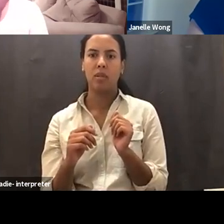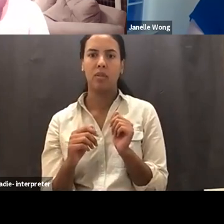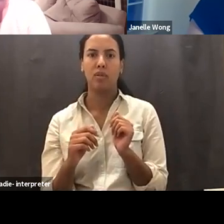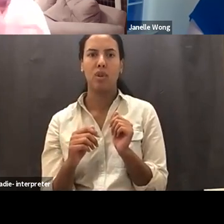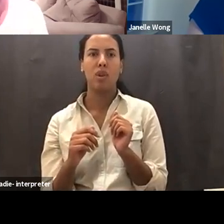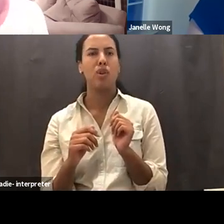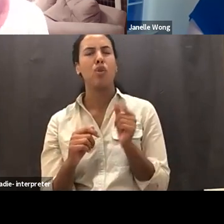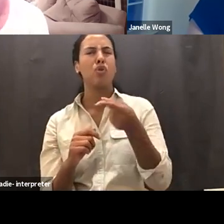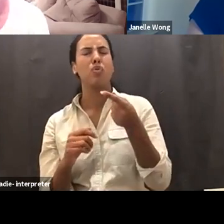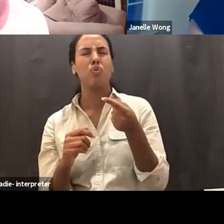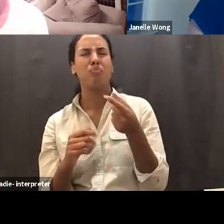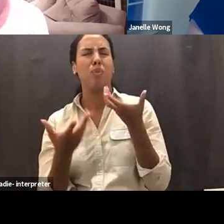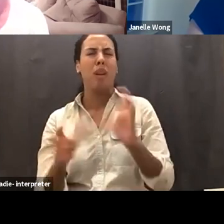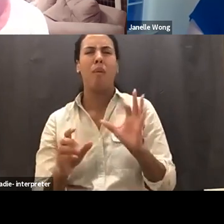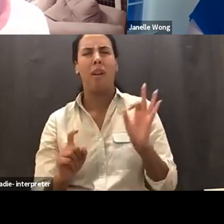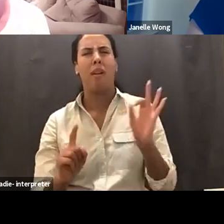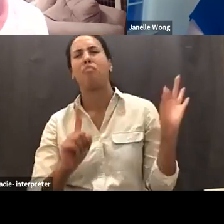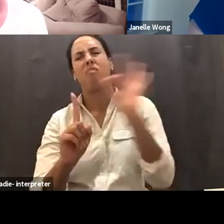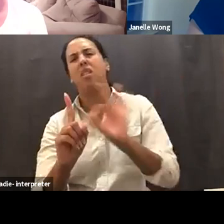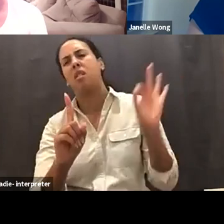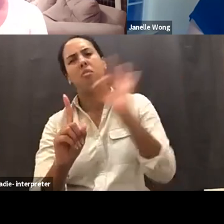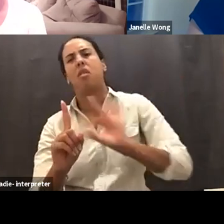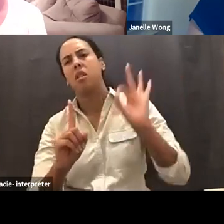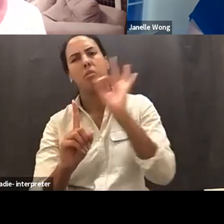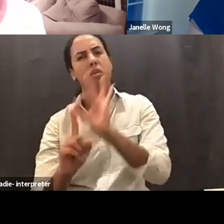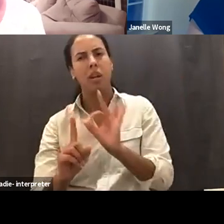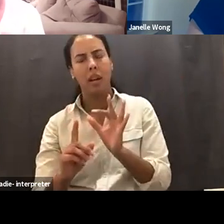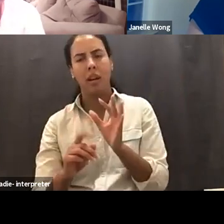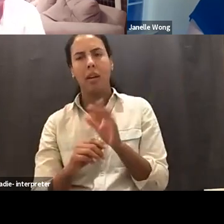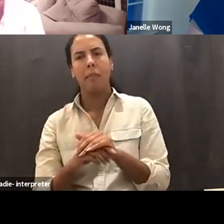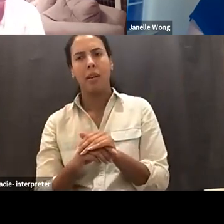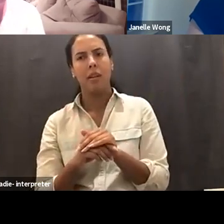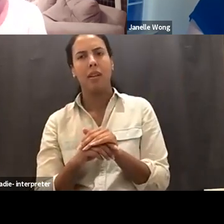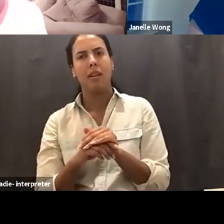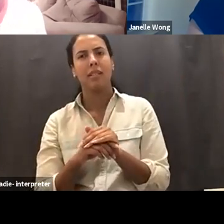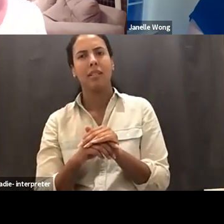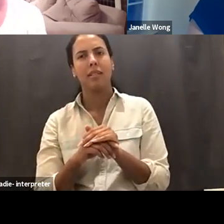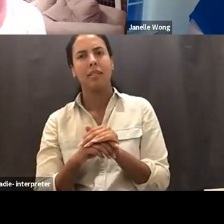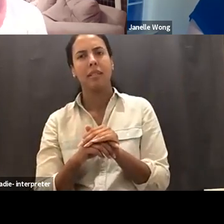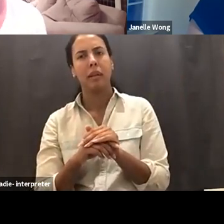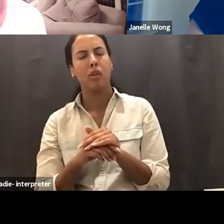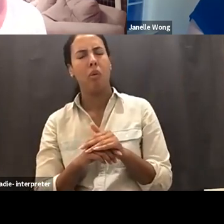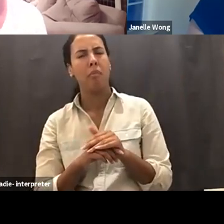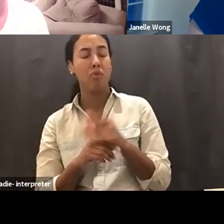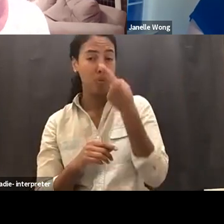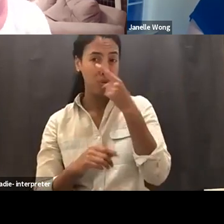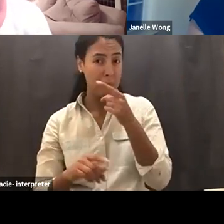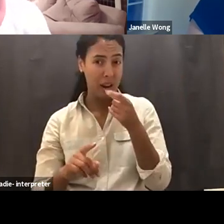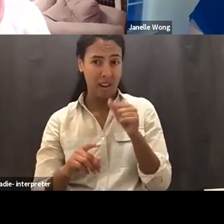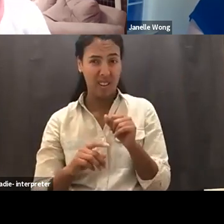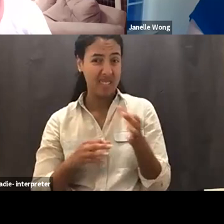in. Could you just say maybe a little bit more about that? Because that's a very practical kind of application of what Professor Wong is talking